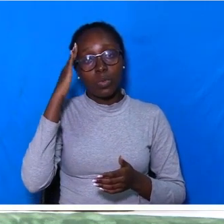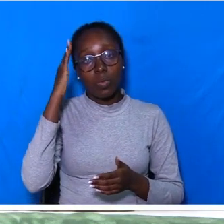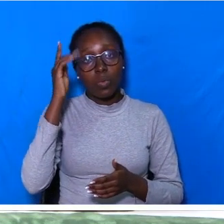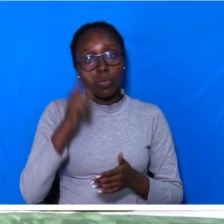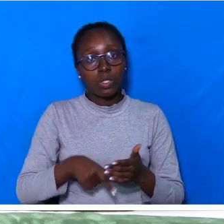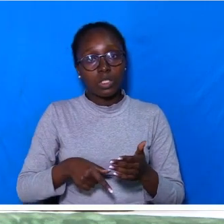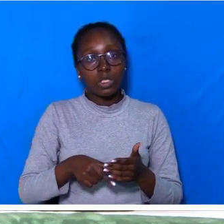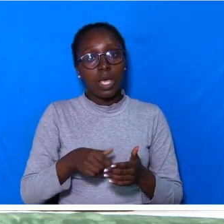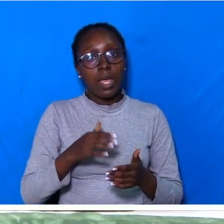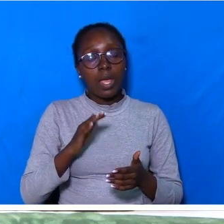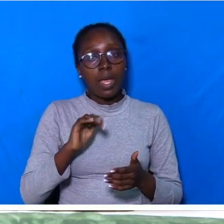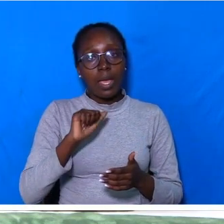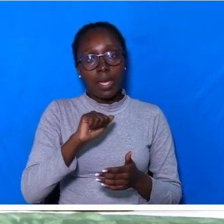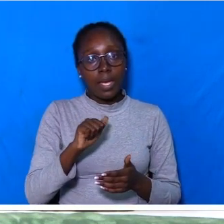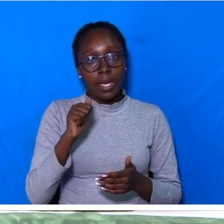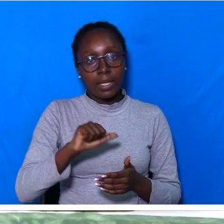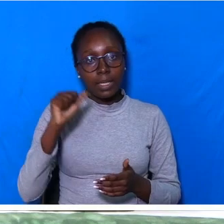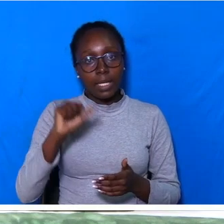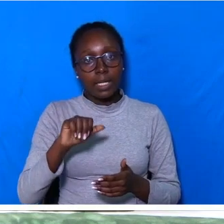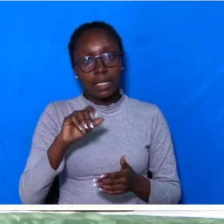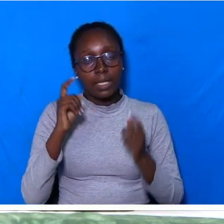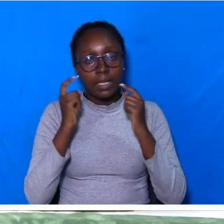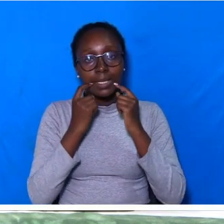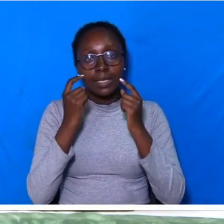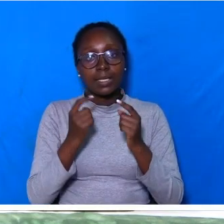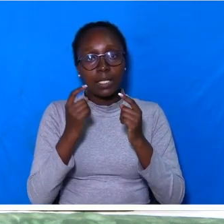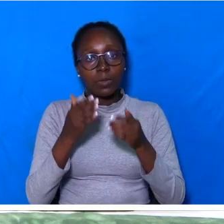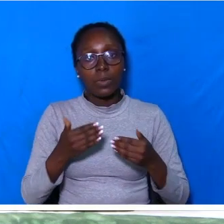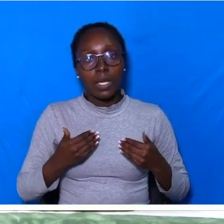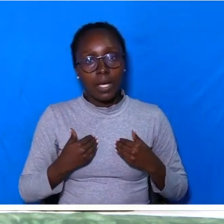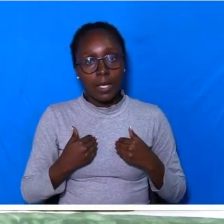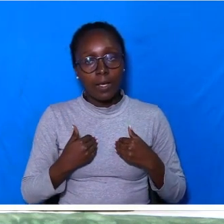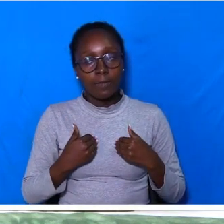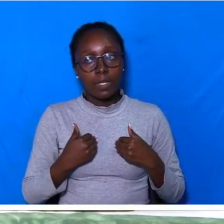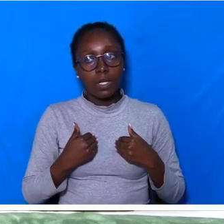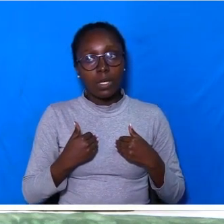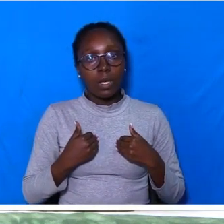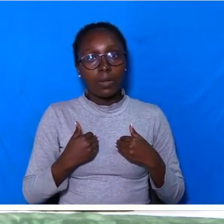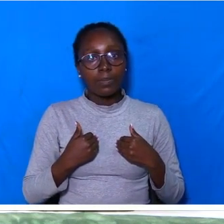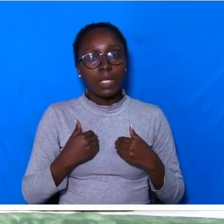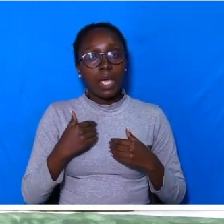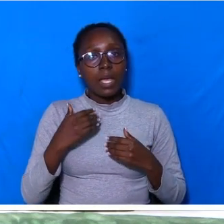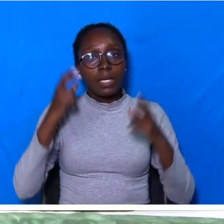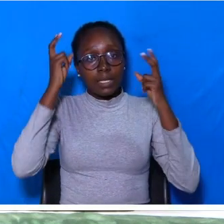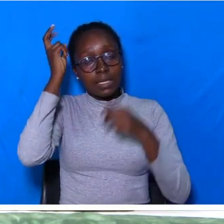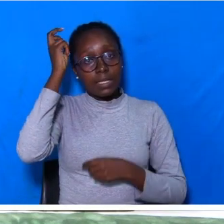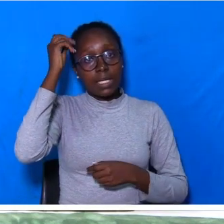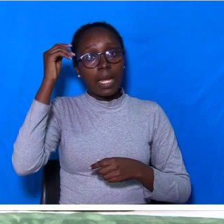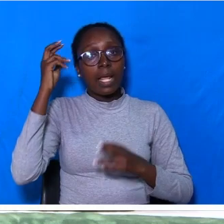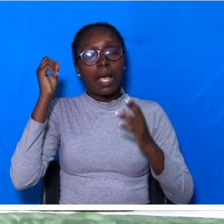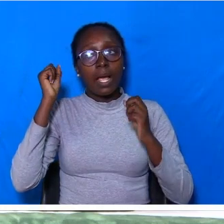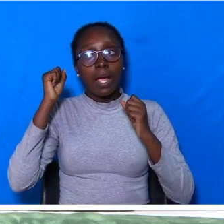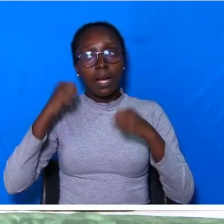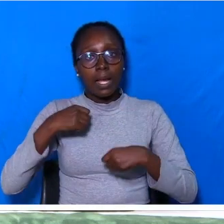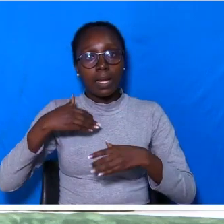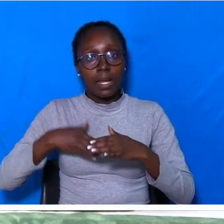foothold. The Bible says in Ephesians chapter 4, verse 27, that do not give Satan a foothold. Because that is